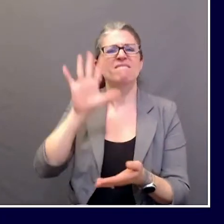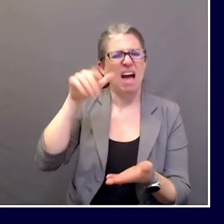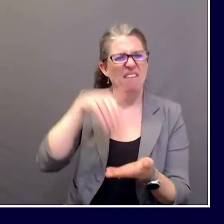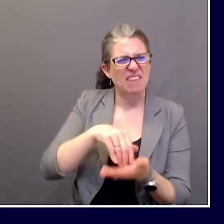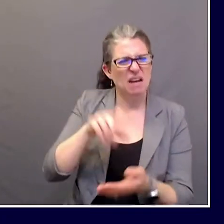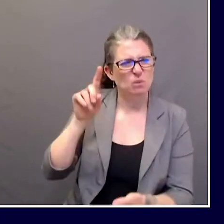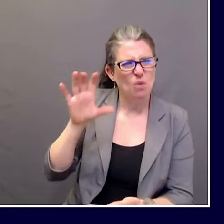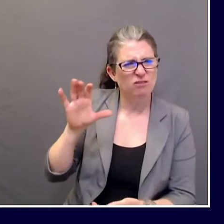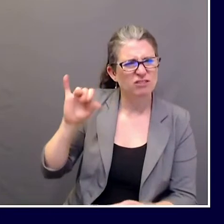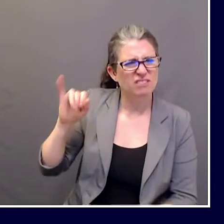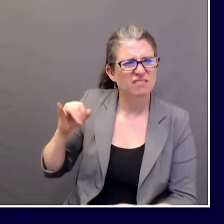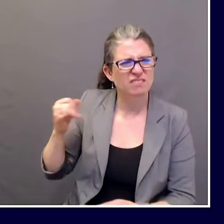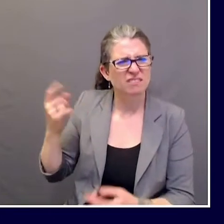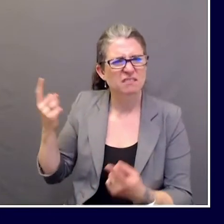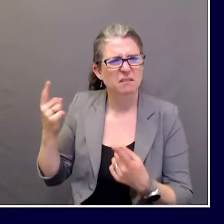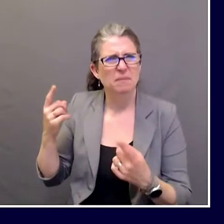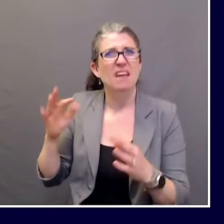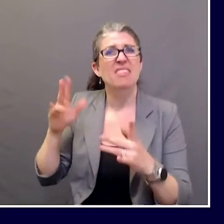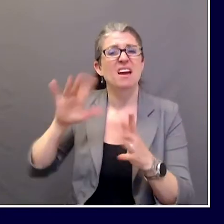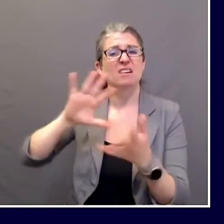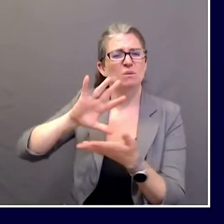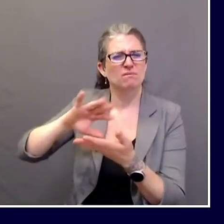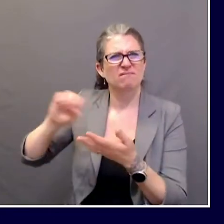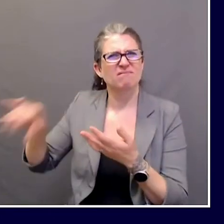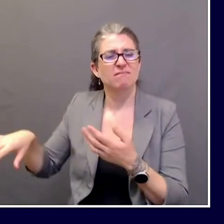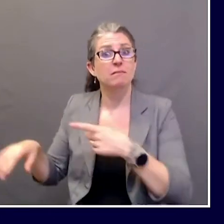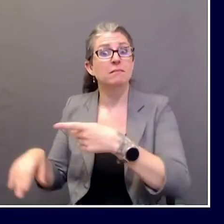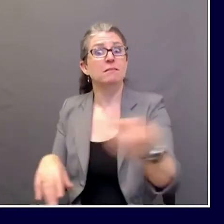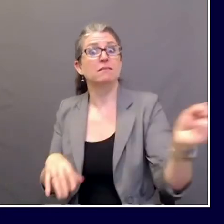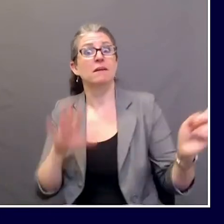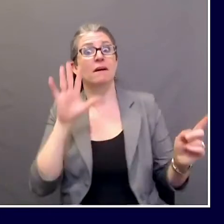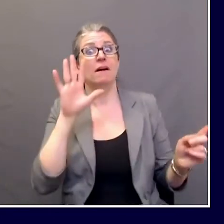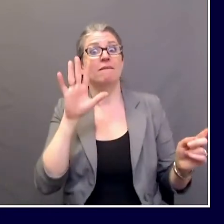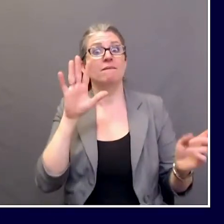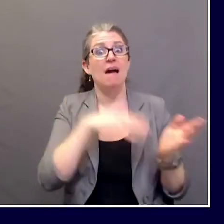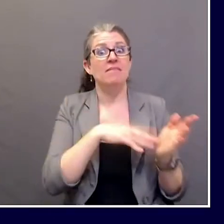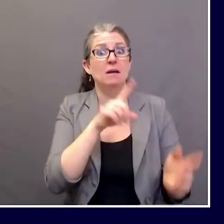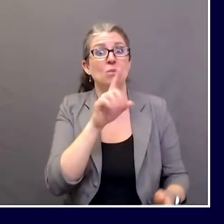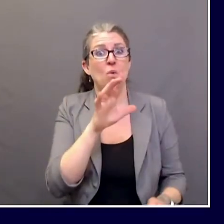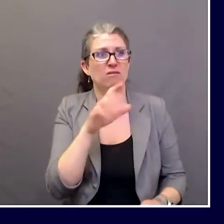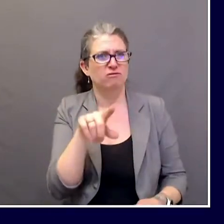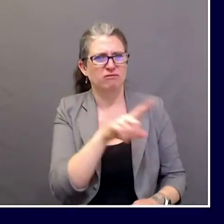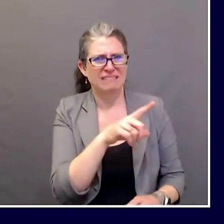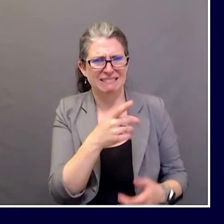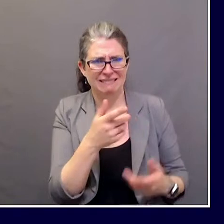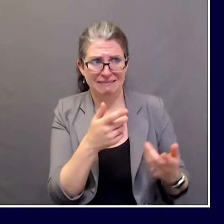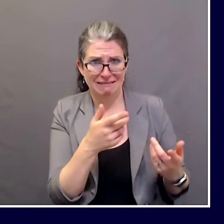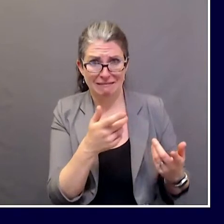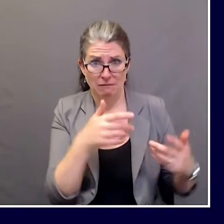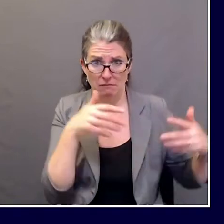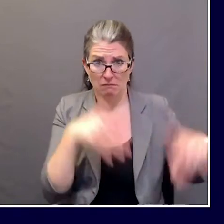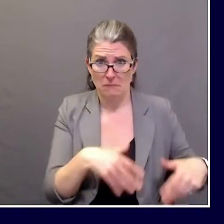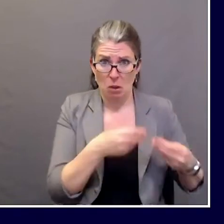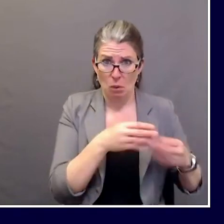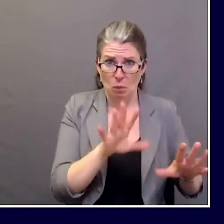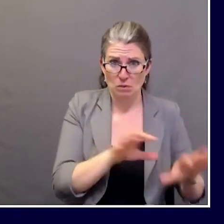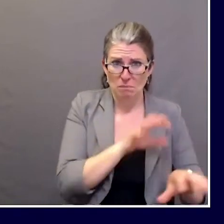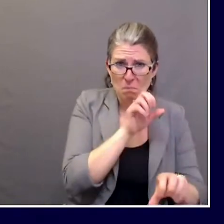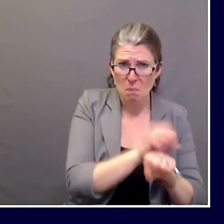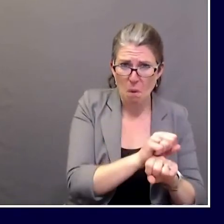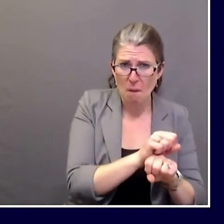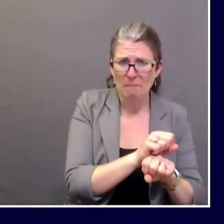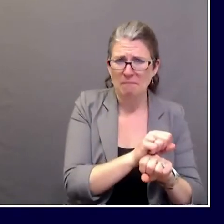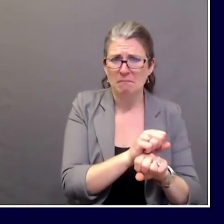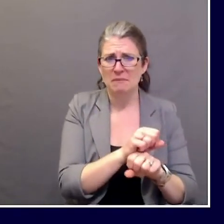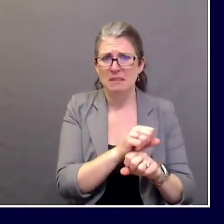how do you think that that's going to affect how quickly we can get shots into arms and therefore also the availability of appointments? And just a